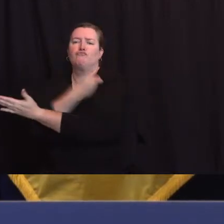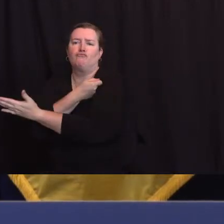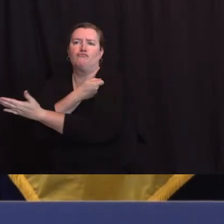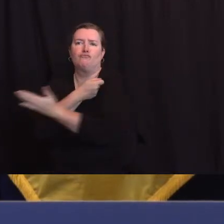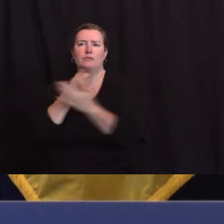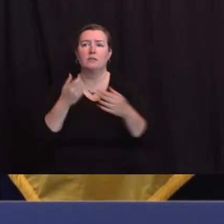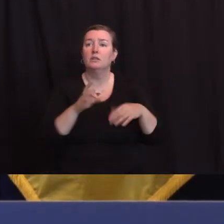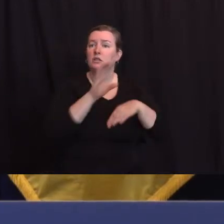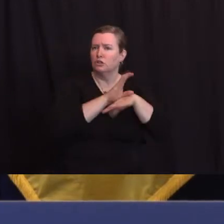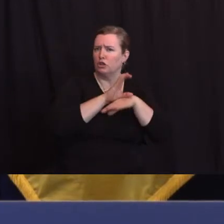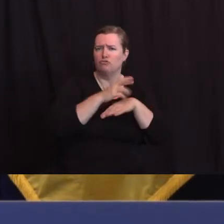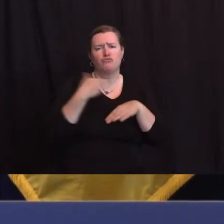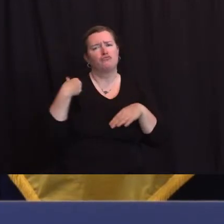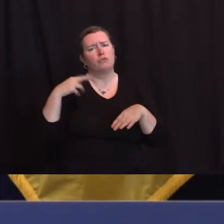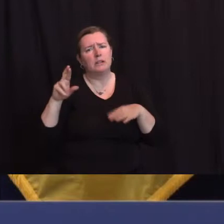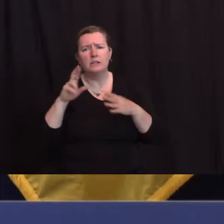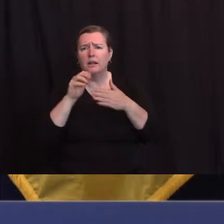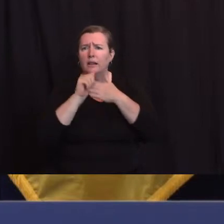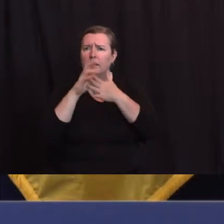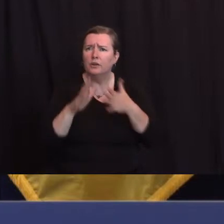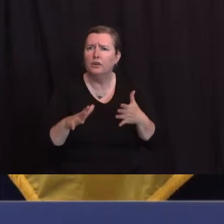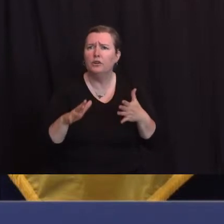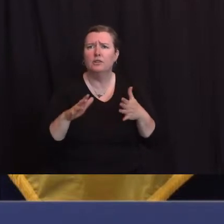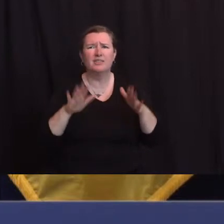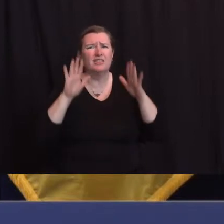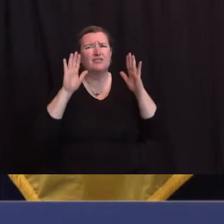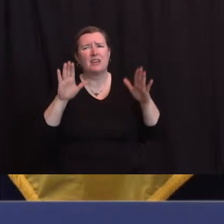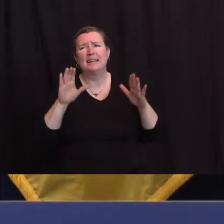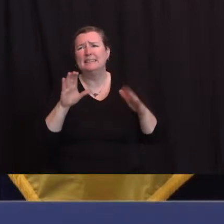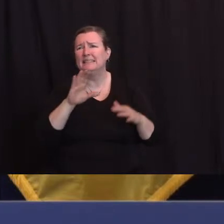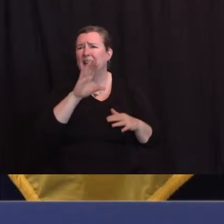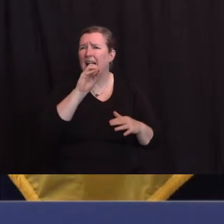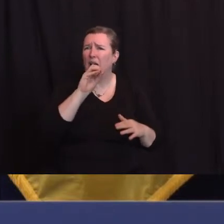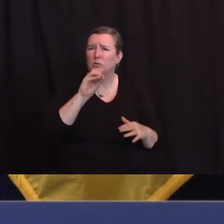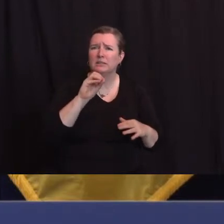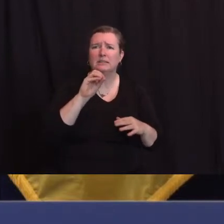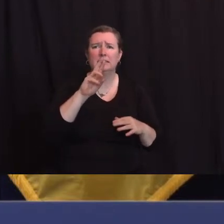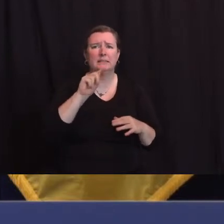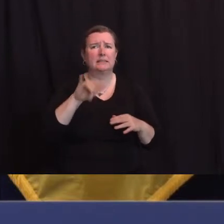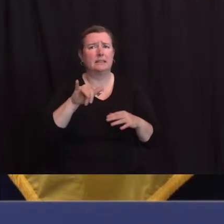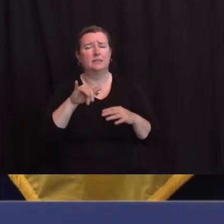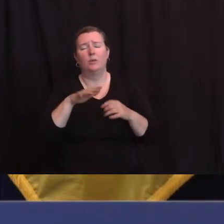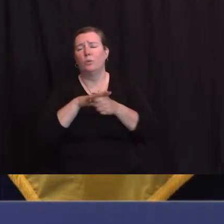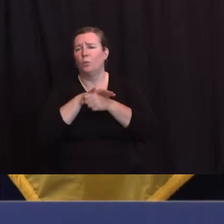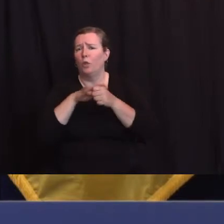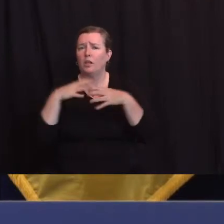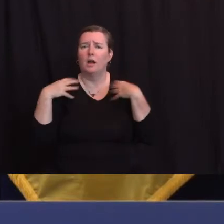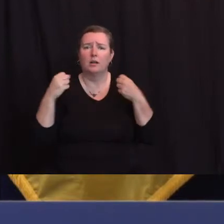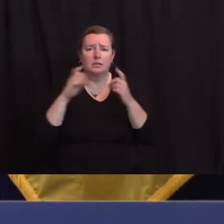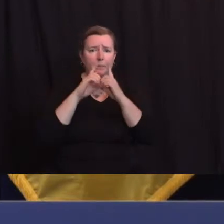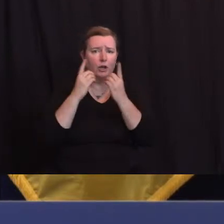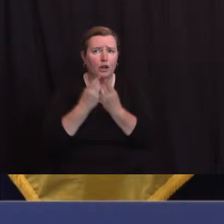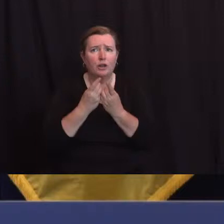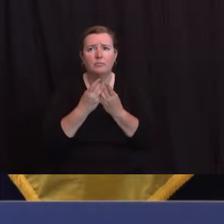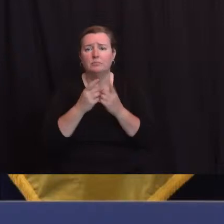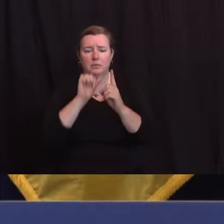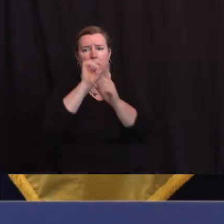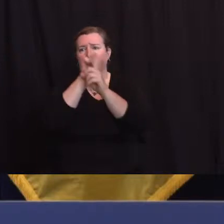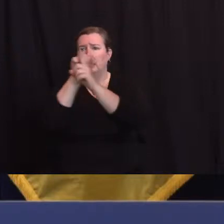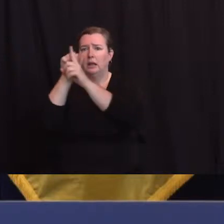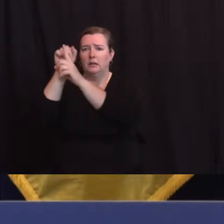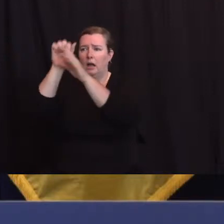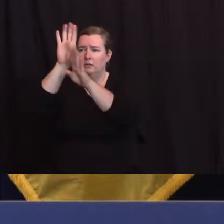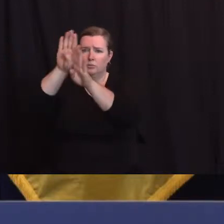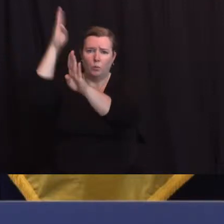important. Great local and county health leadership, and the door-to-door grind, just literally one to the next. Great to see you. Great